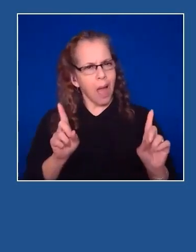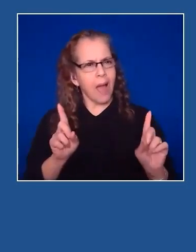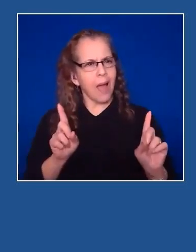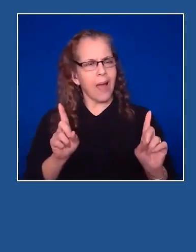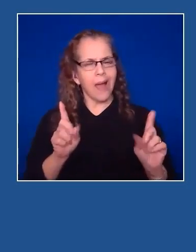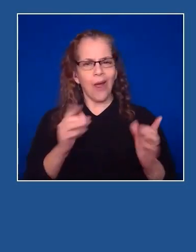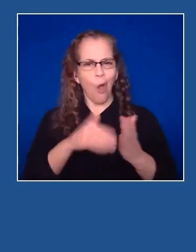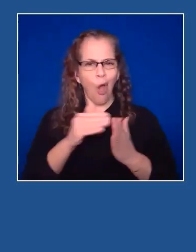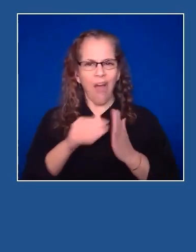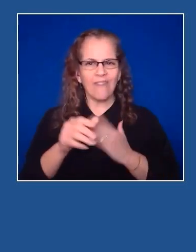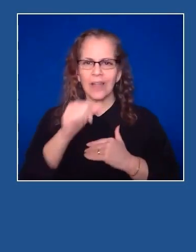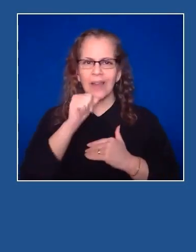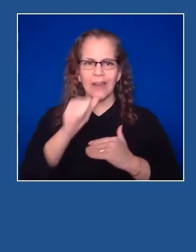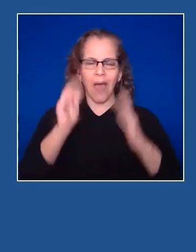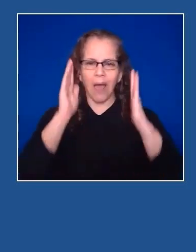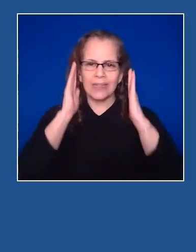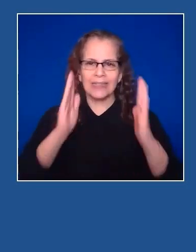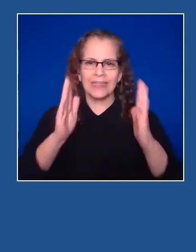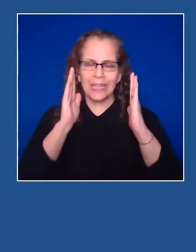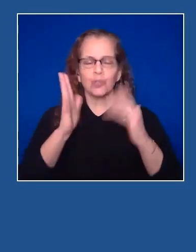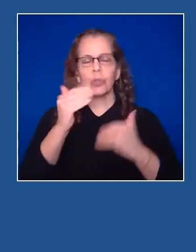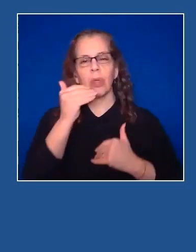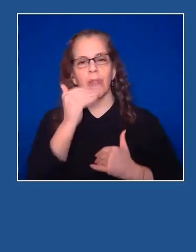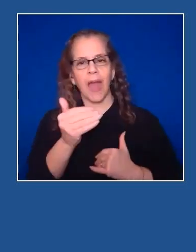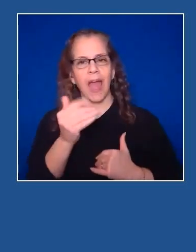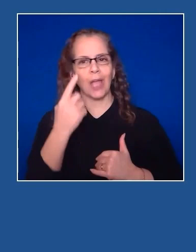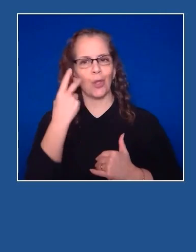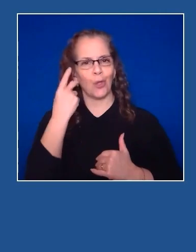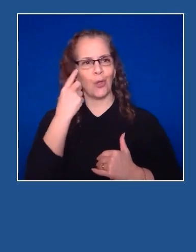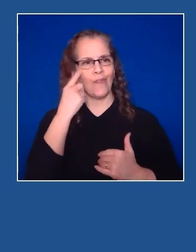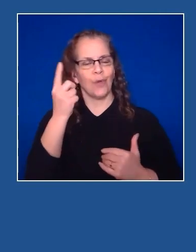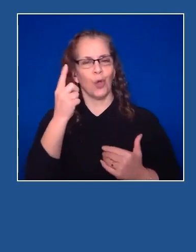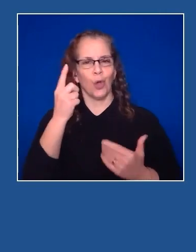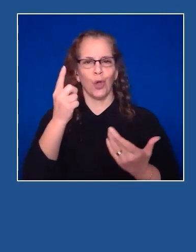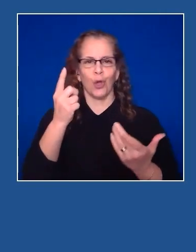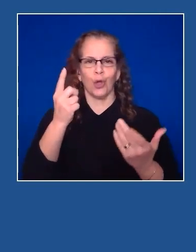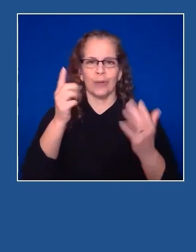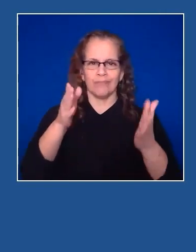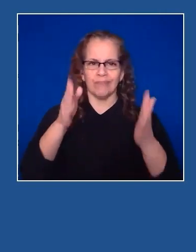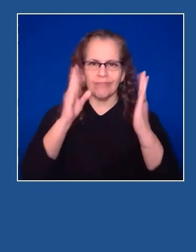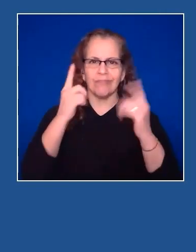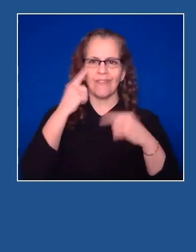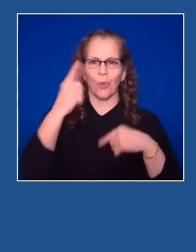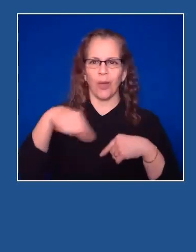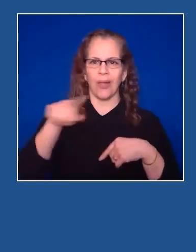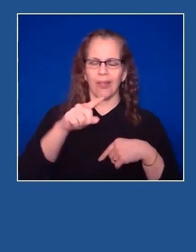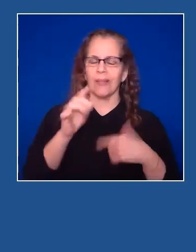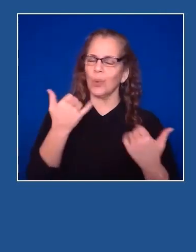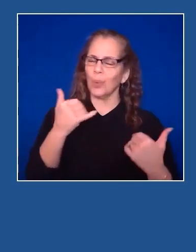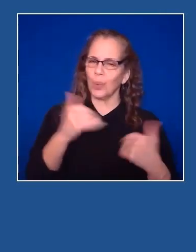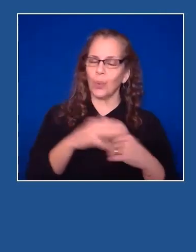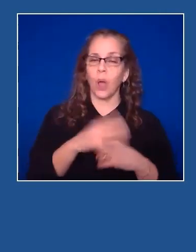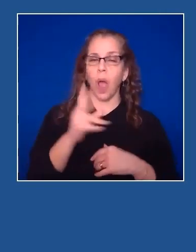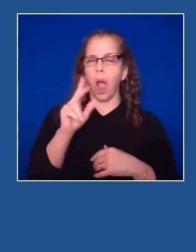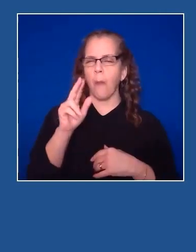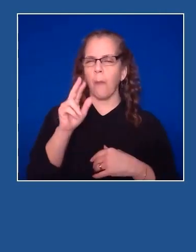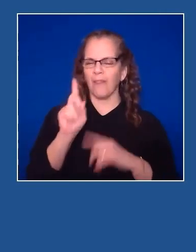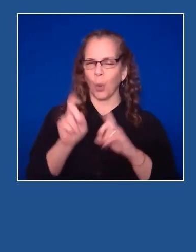it deserves. So thank you so much for drawing all of our attention to it today. We've got time for just a couple of